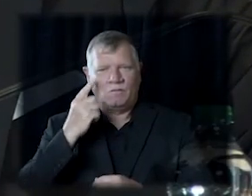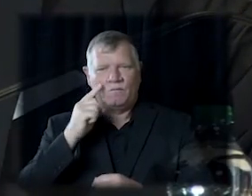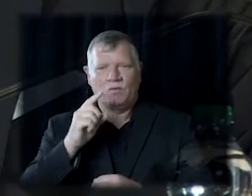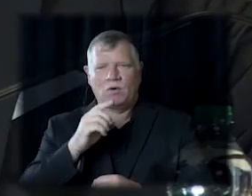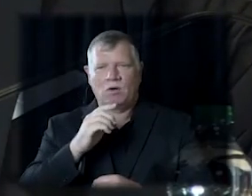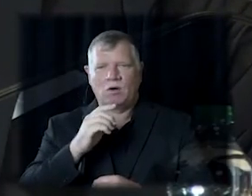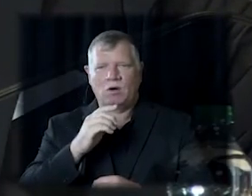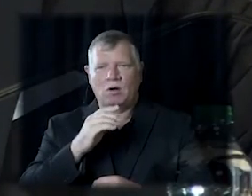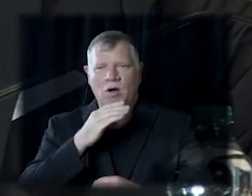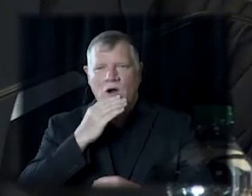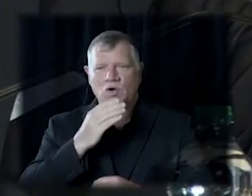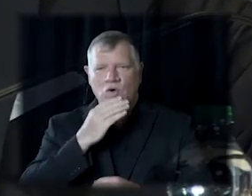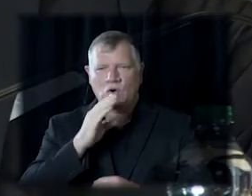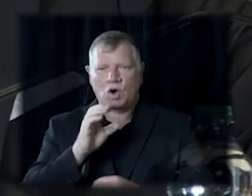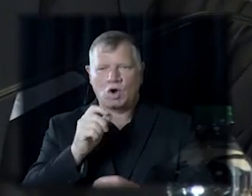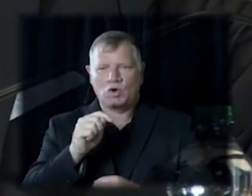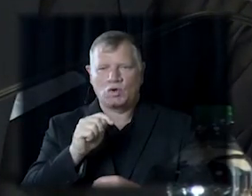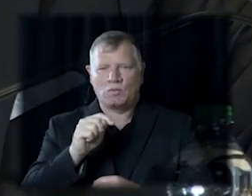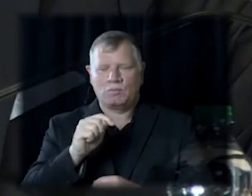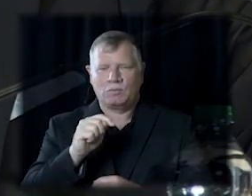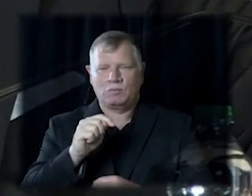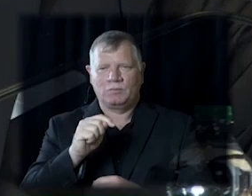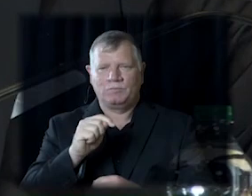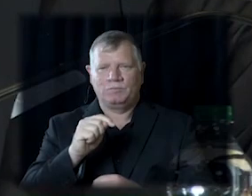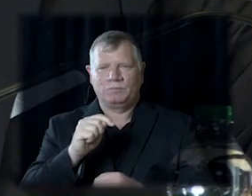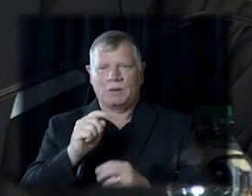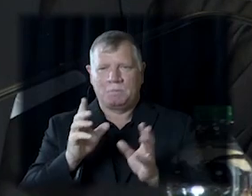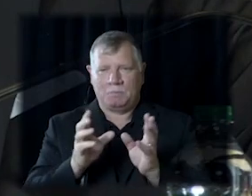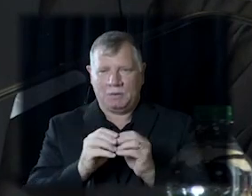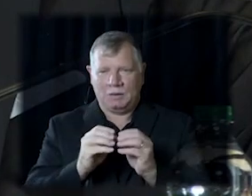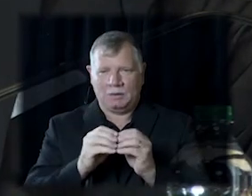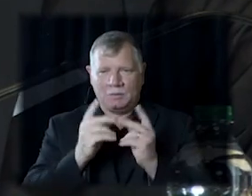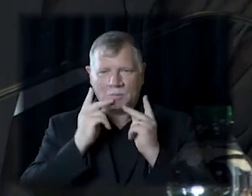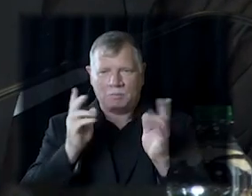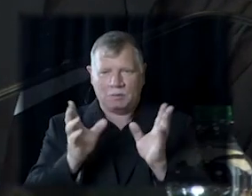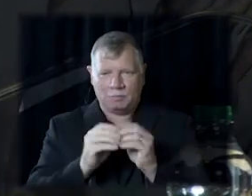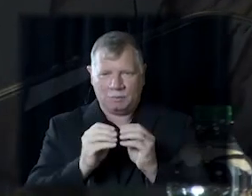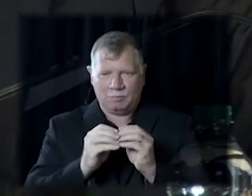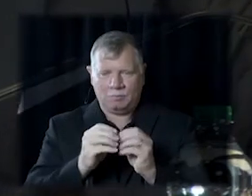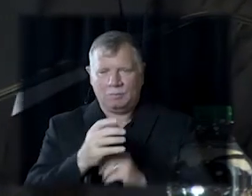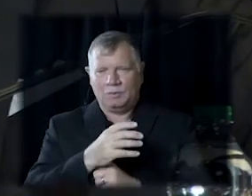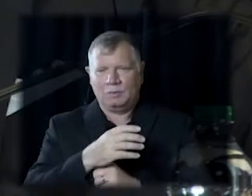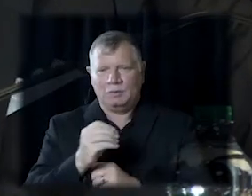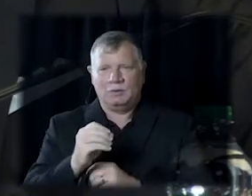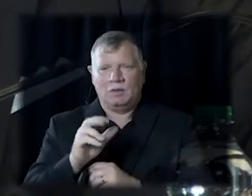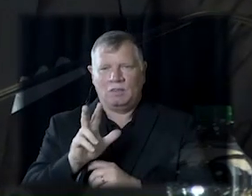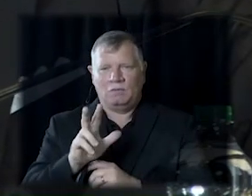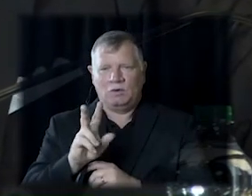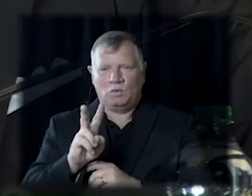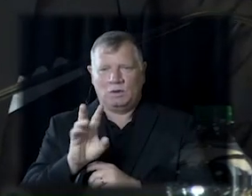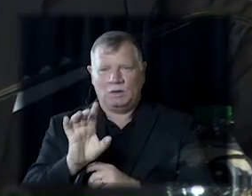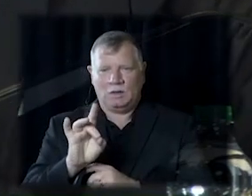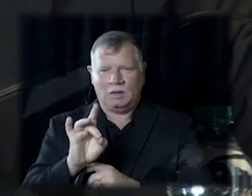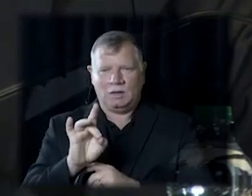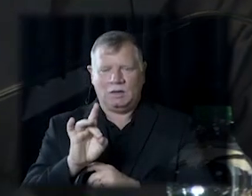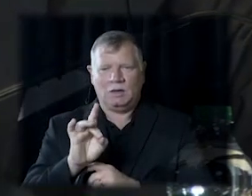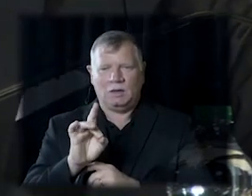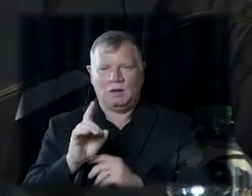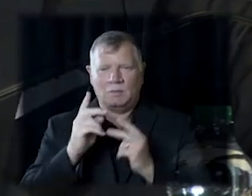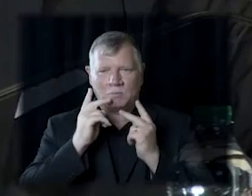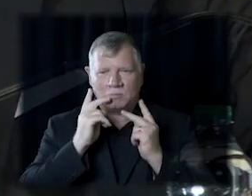October 23rd public meetings and the 3/28 public hearing meetings. We'll move